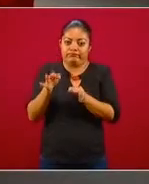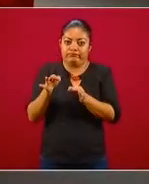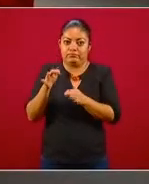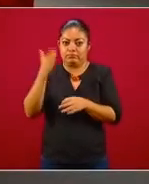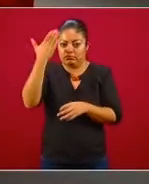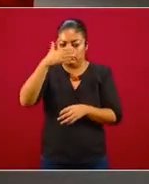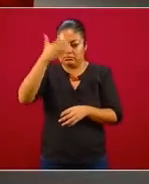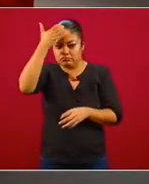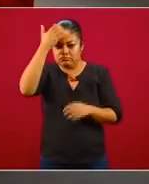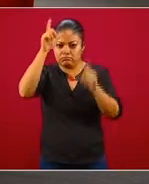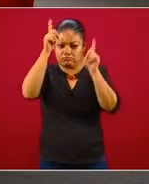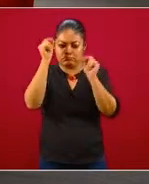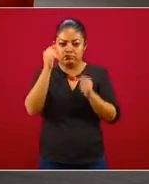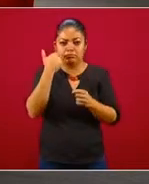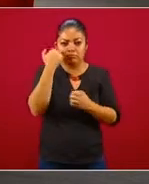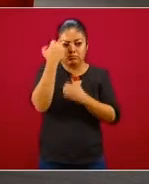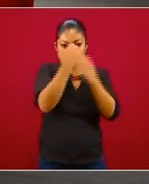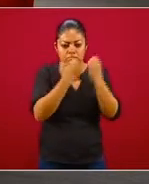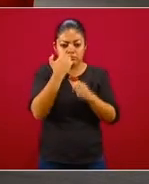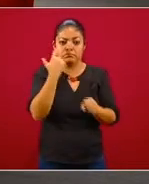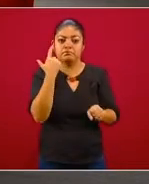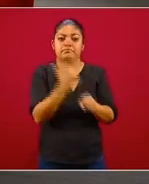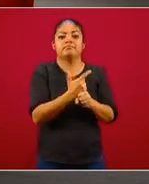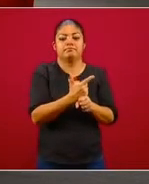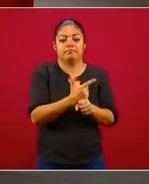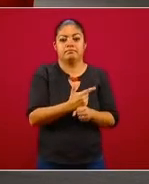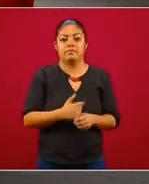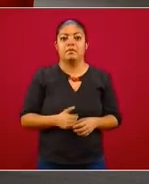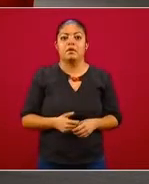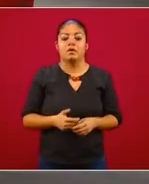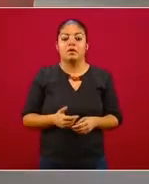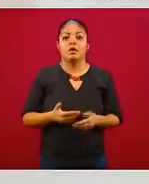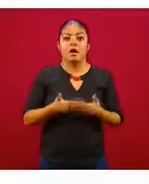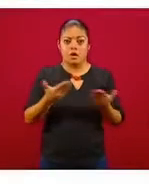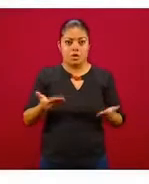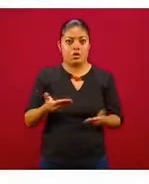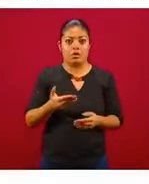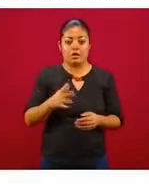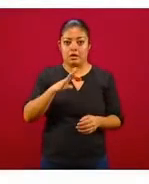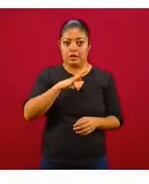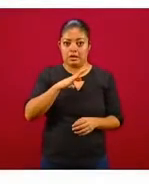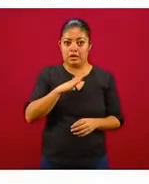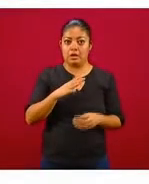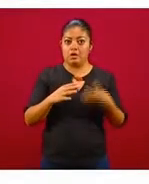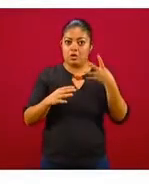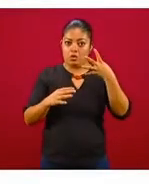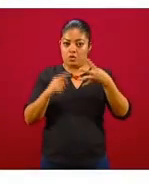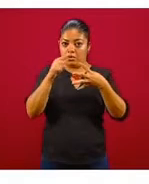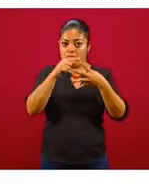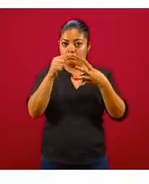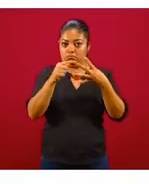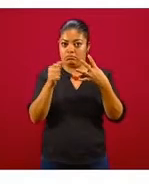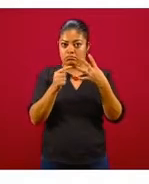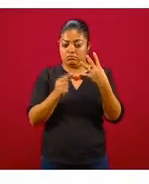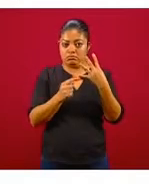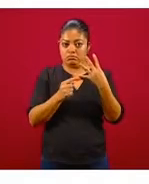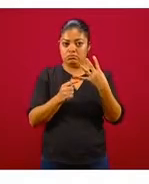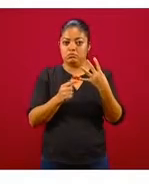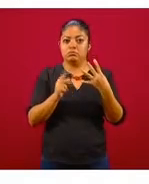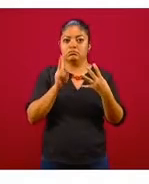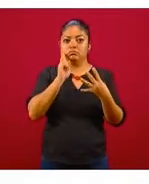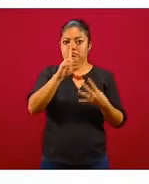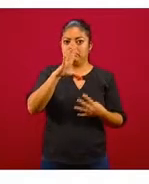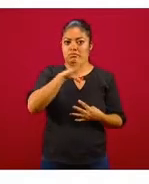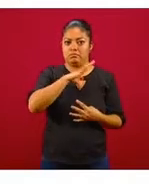even respiratory complications, such as shortness of breath or the clinical diagnosis of pneumonia.